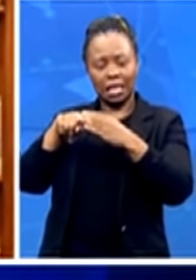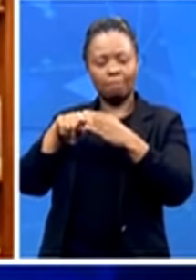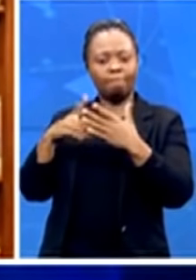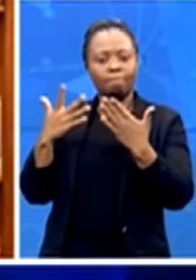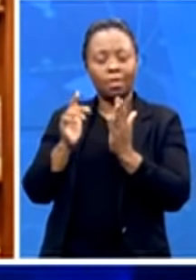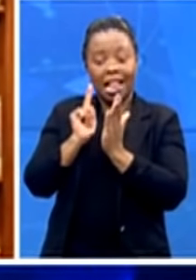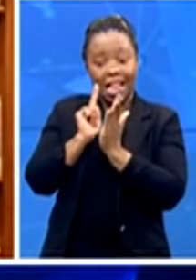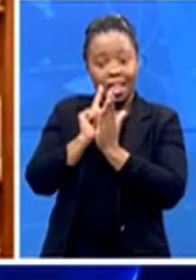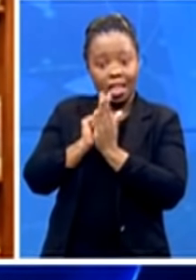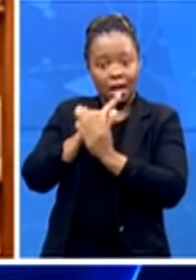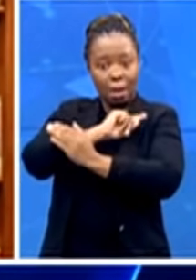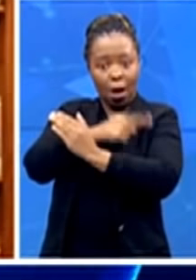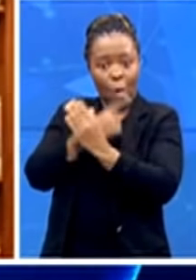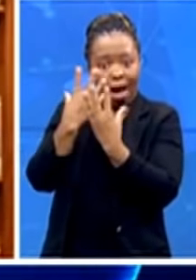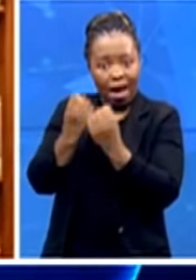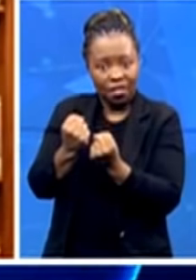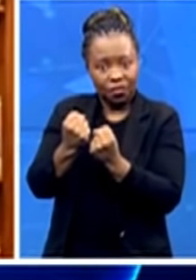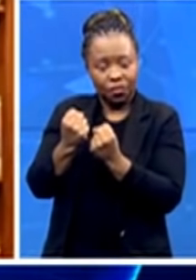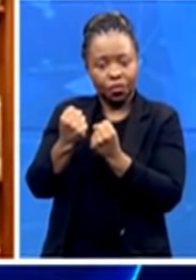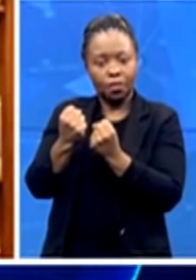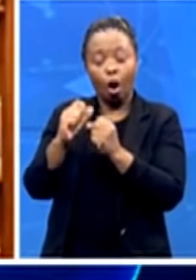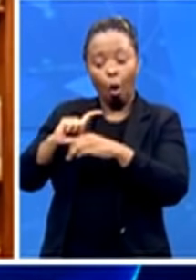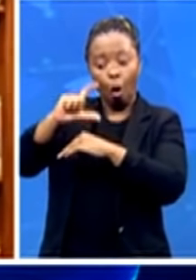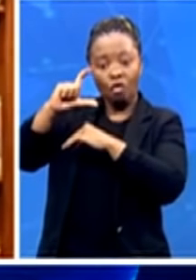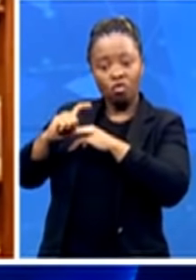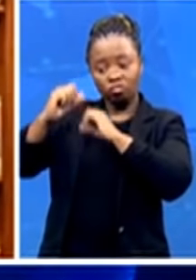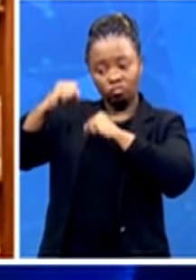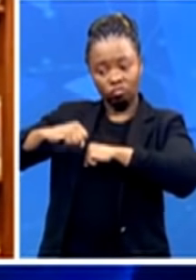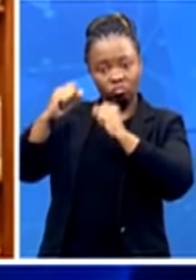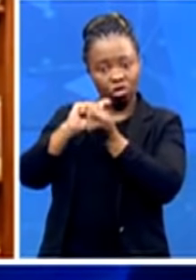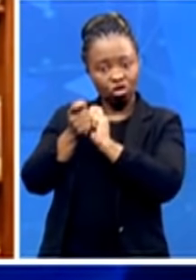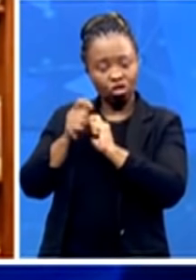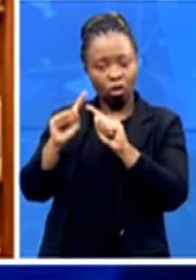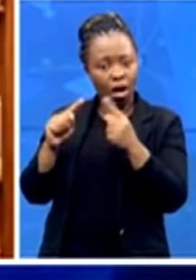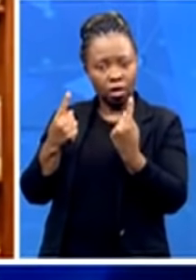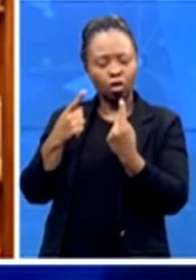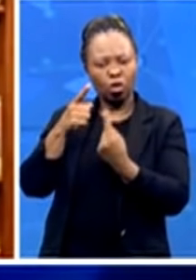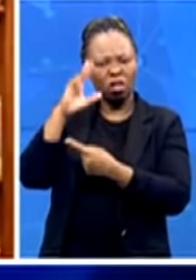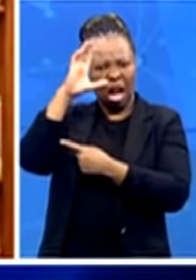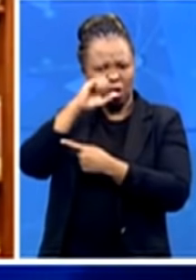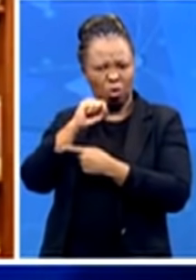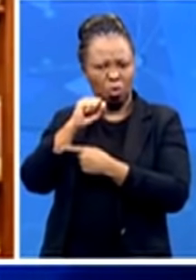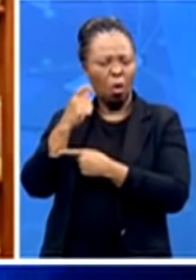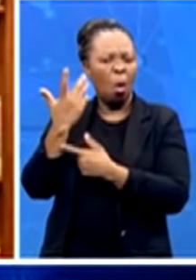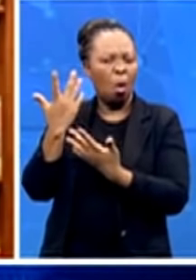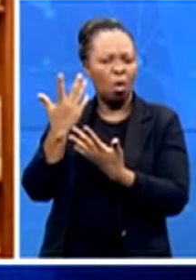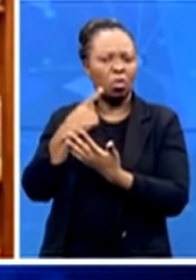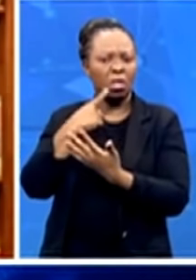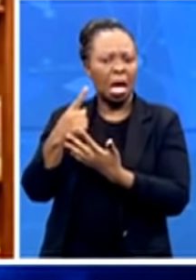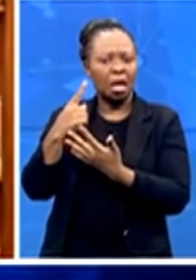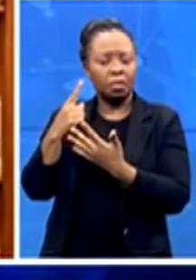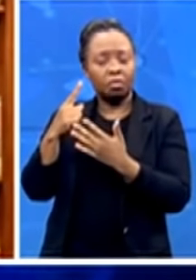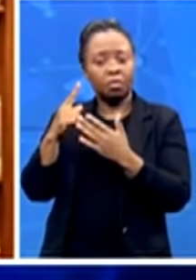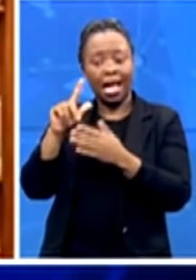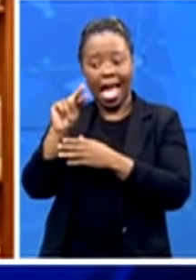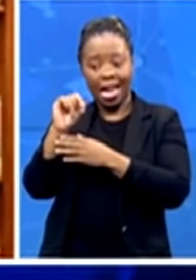resolution of conference. So is it correct to assume or opine that the NEC, as the highest decision-making body between conferences, has the